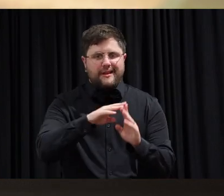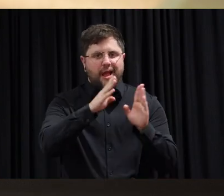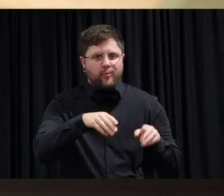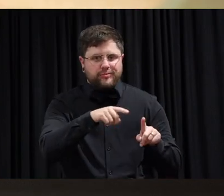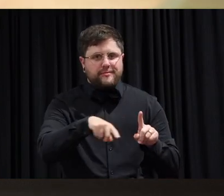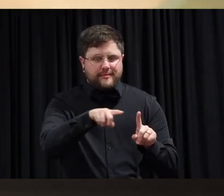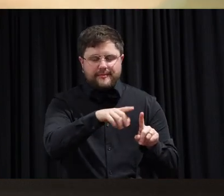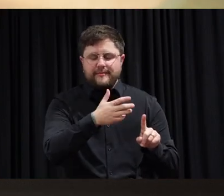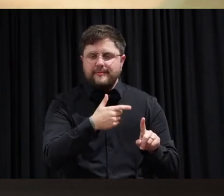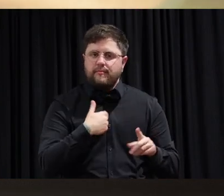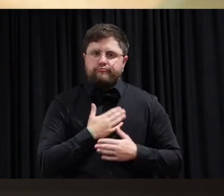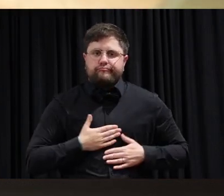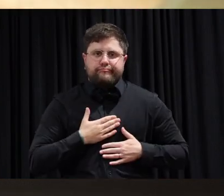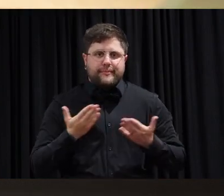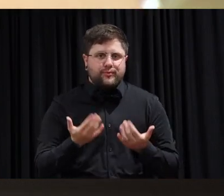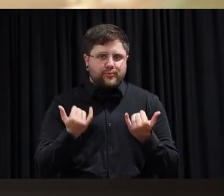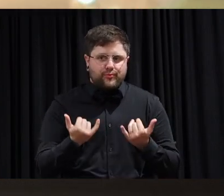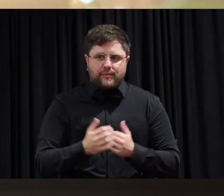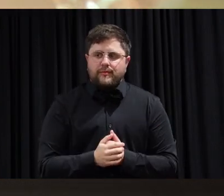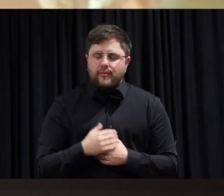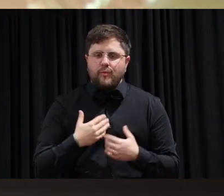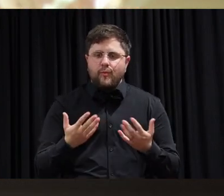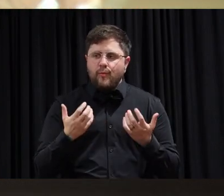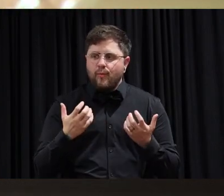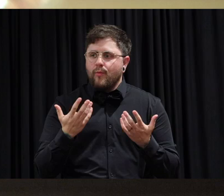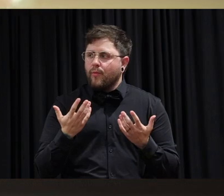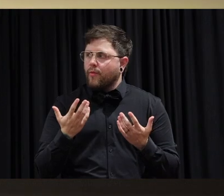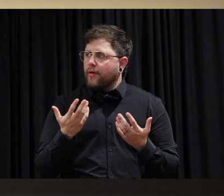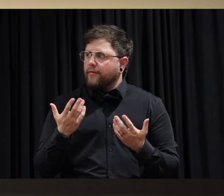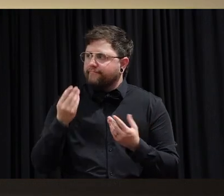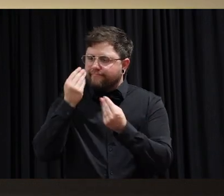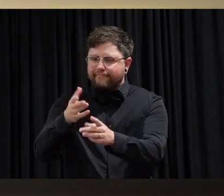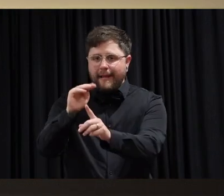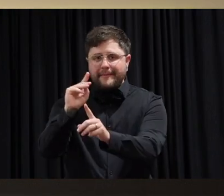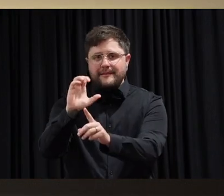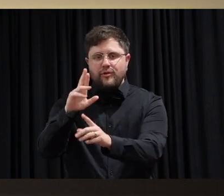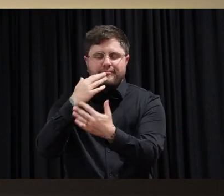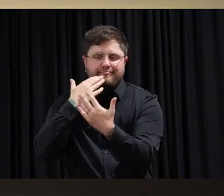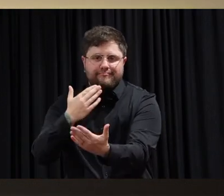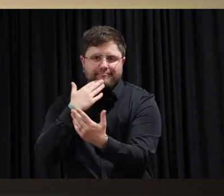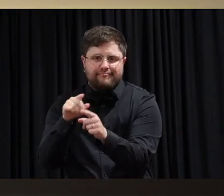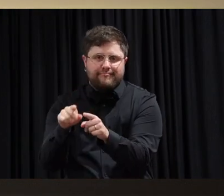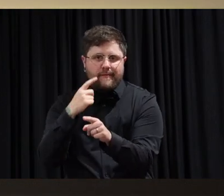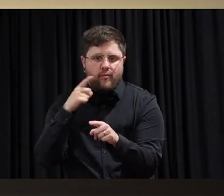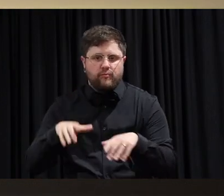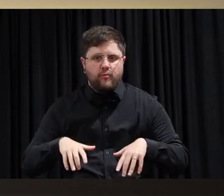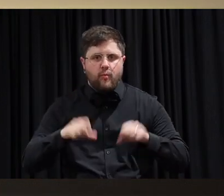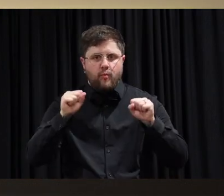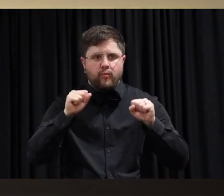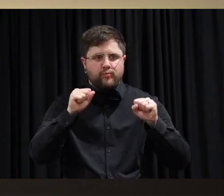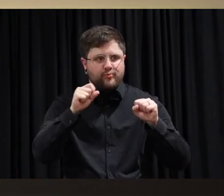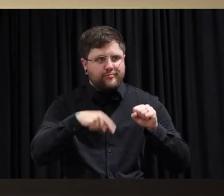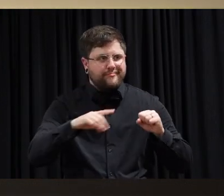industry. I am appreciative to be here. I just want to reach out to MDCR and say thank you so much for putting